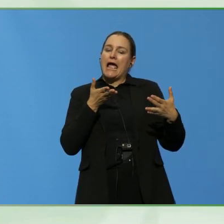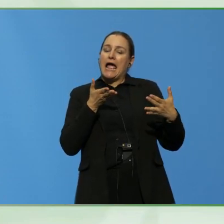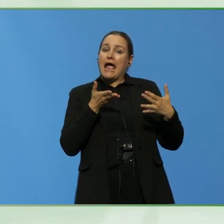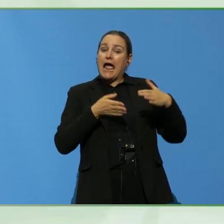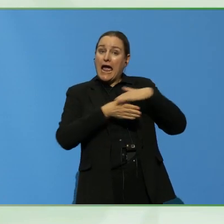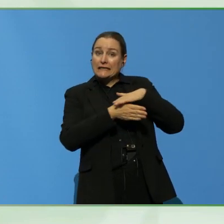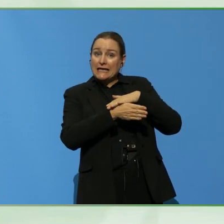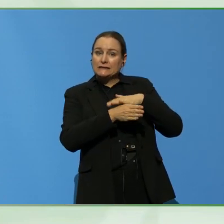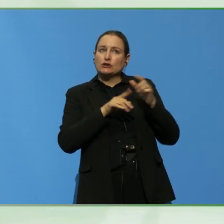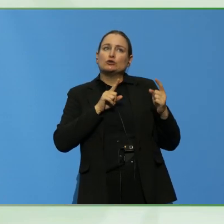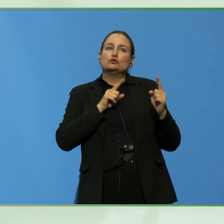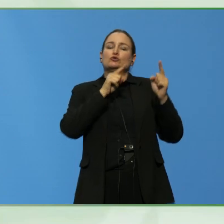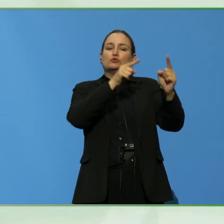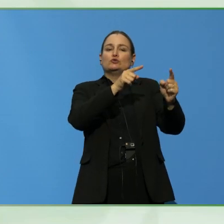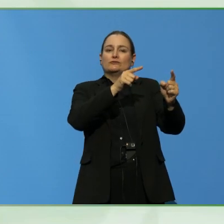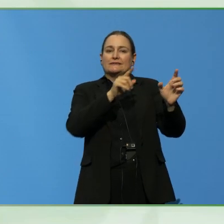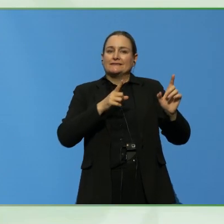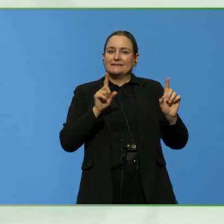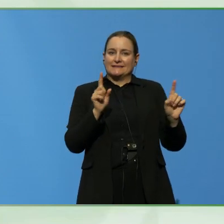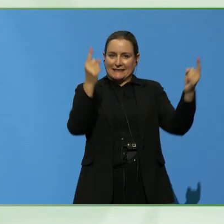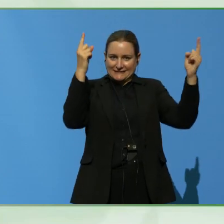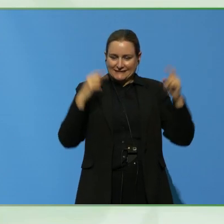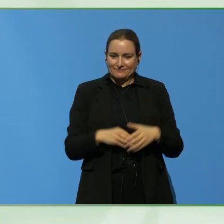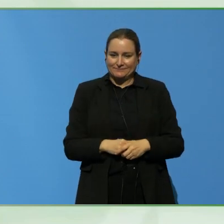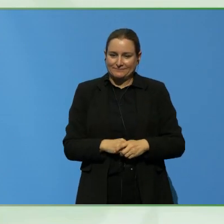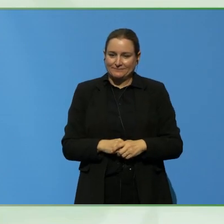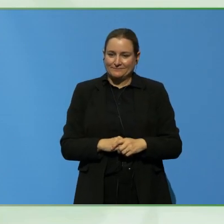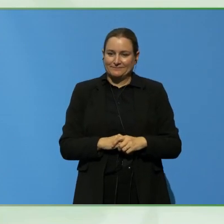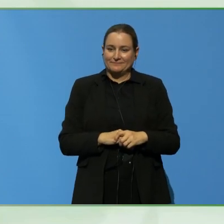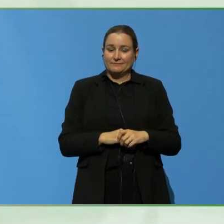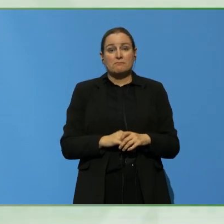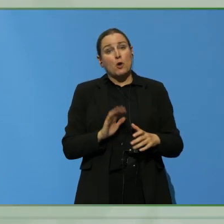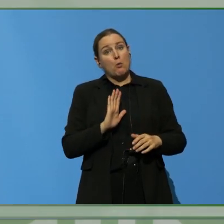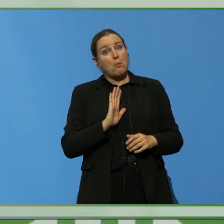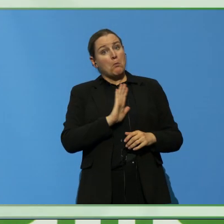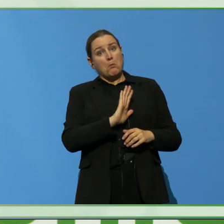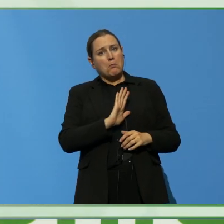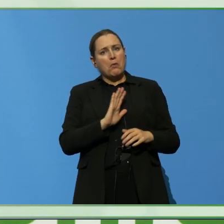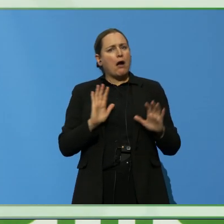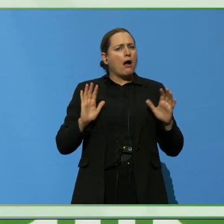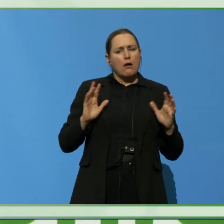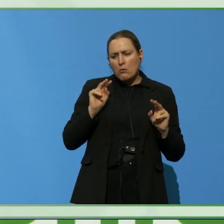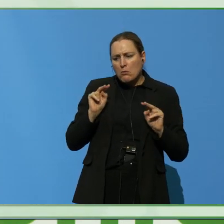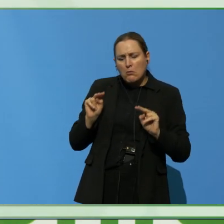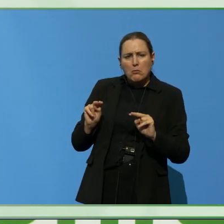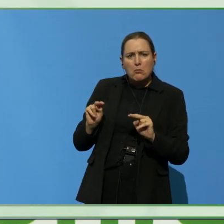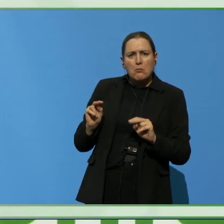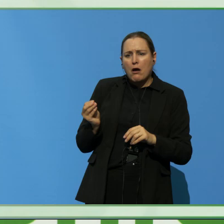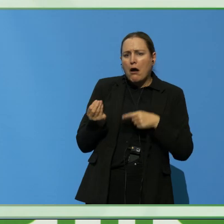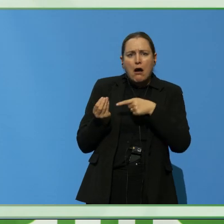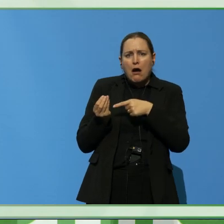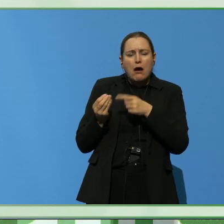and how he's making the change when it comes to scaling assistive tech. Thank you, Margaret. Deep